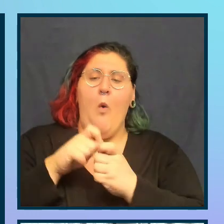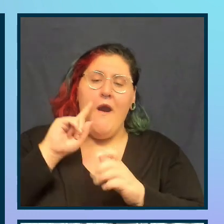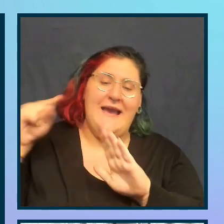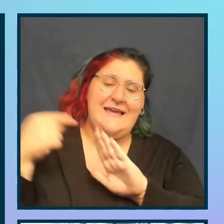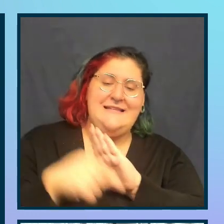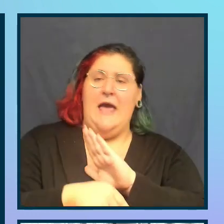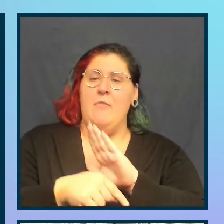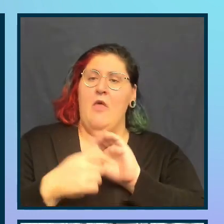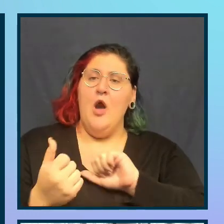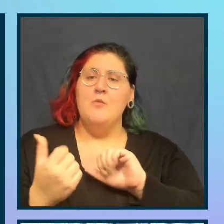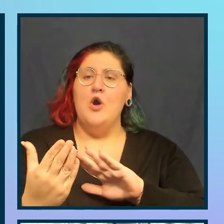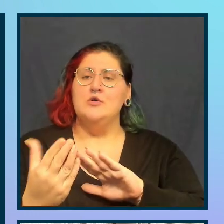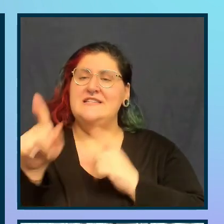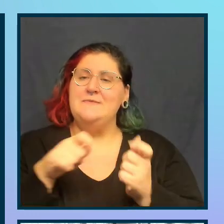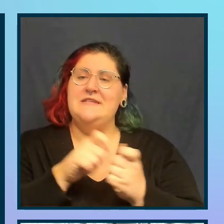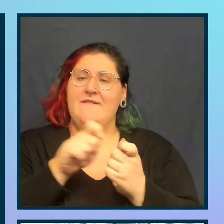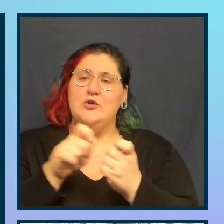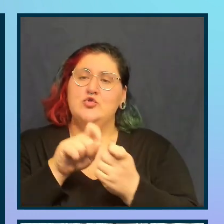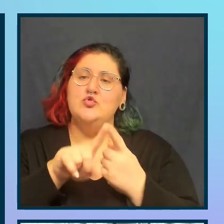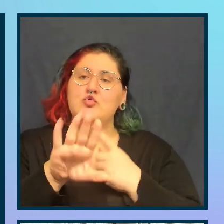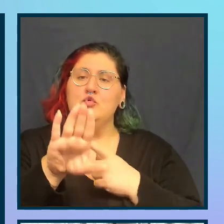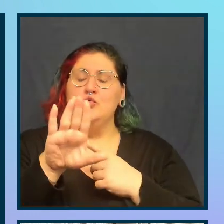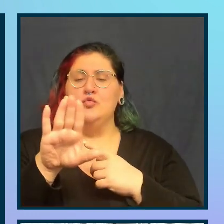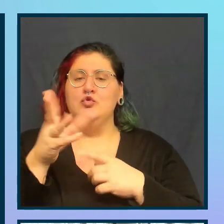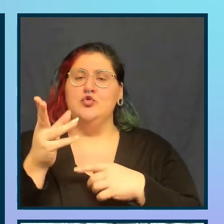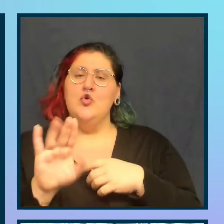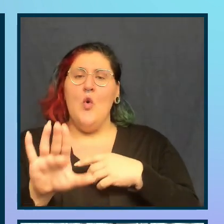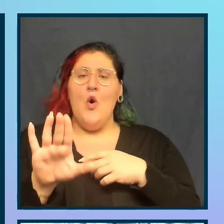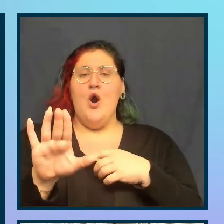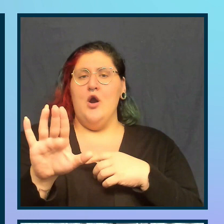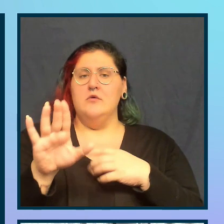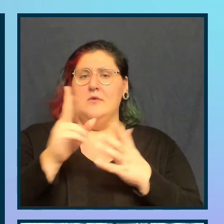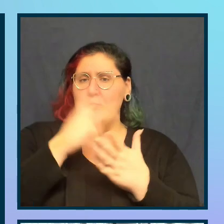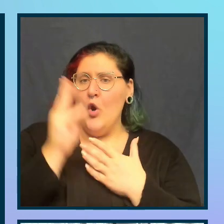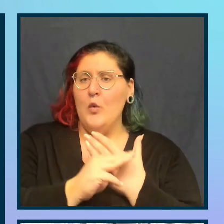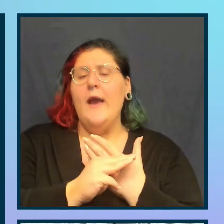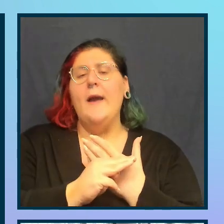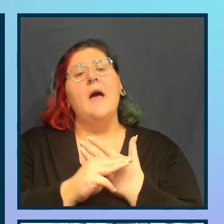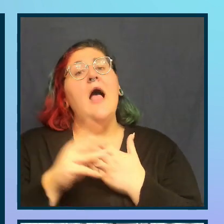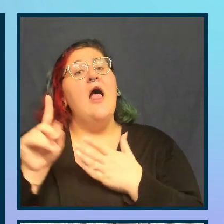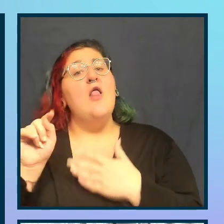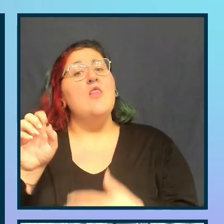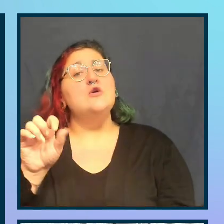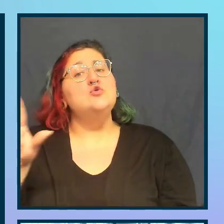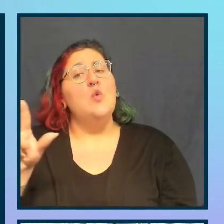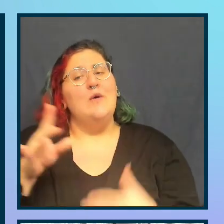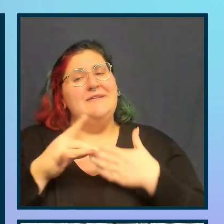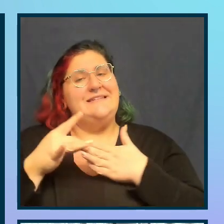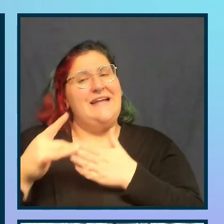expert. It does help to have a little bit of knowledge here, but the tool does try to guide you as much as possible through these